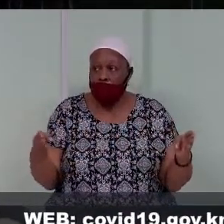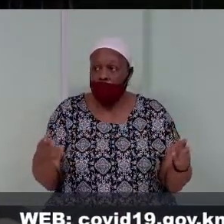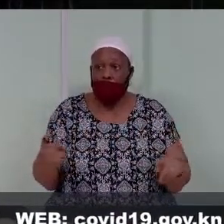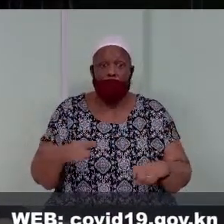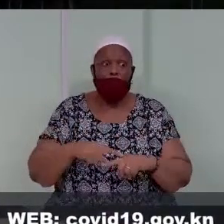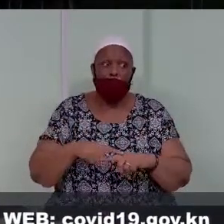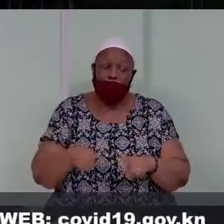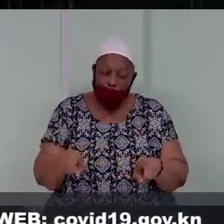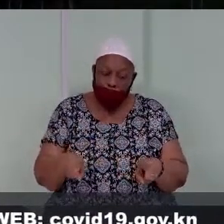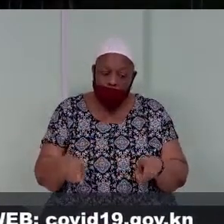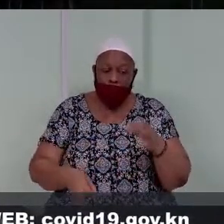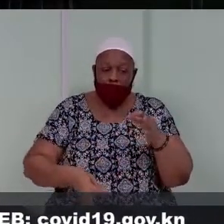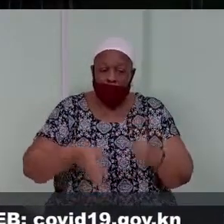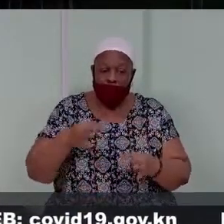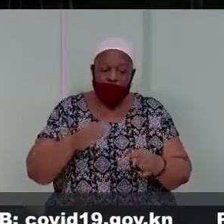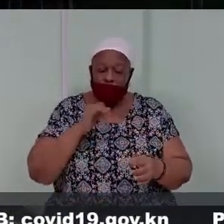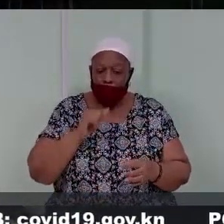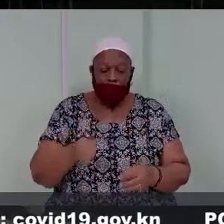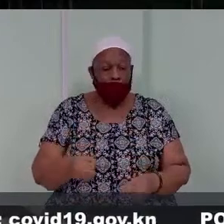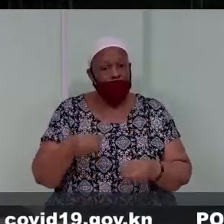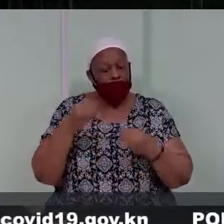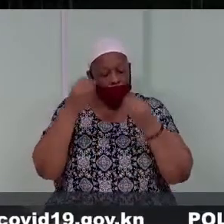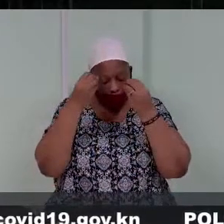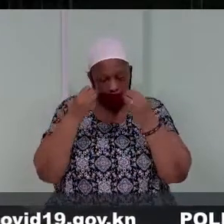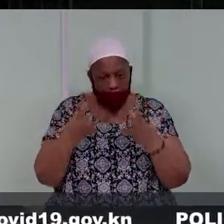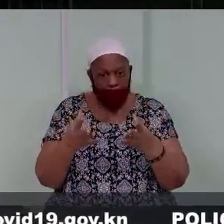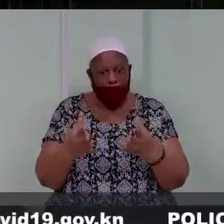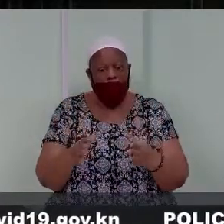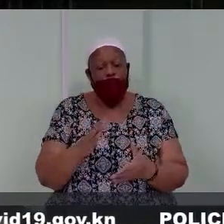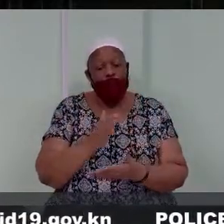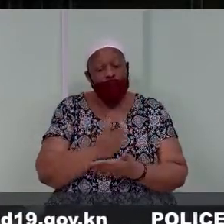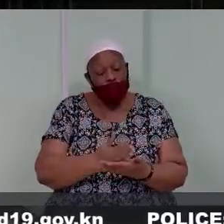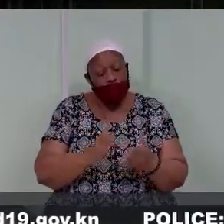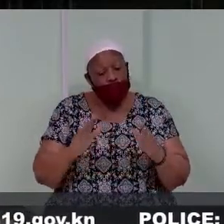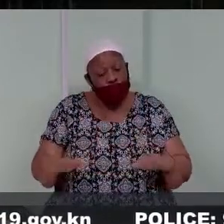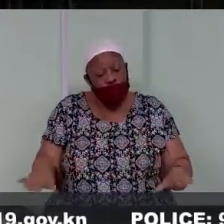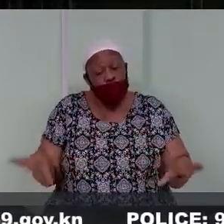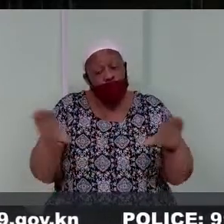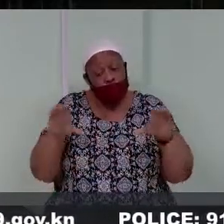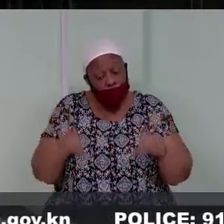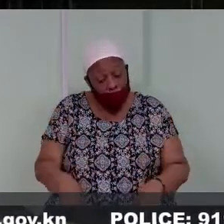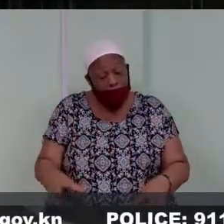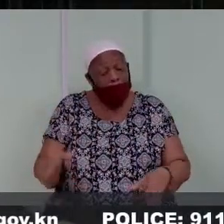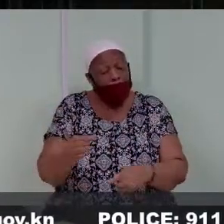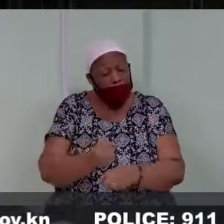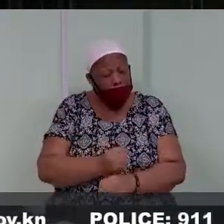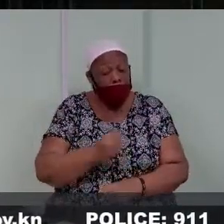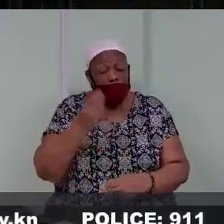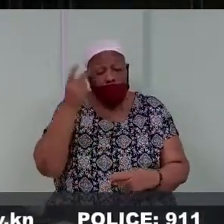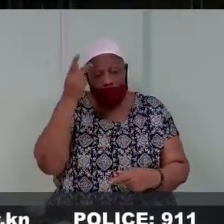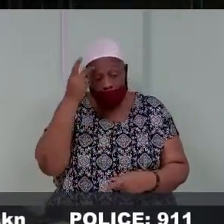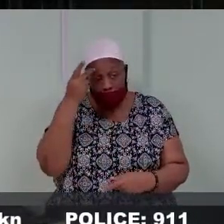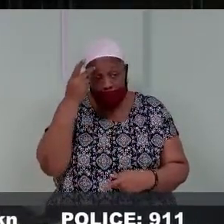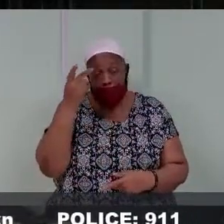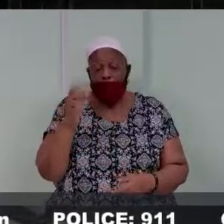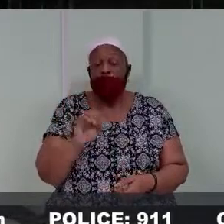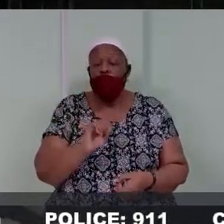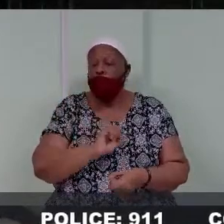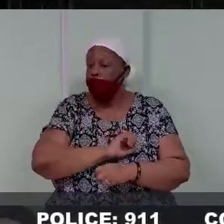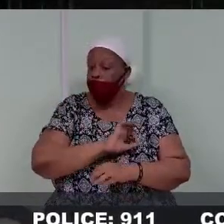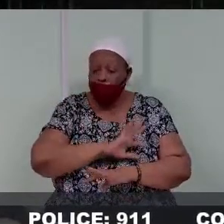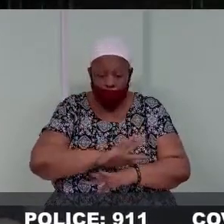broken down and threaten the safety and well-being of our children when we fail to meet standards and guidelines